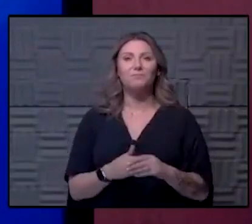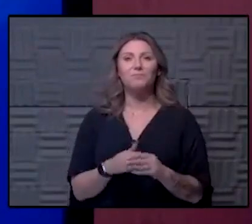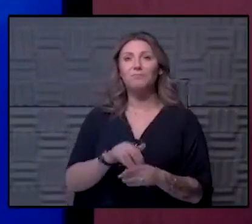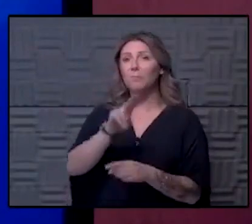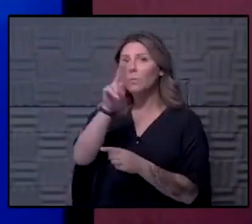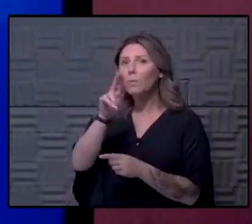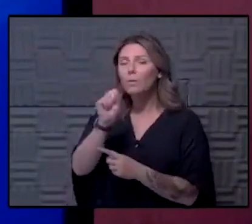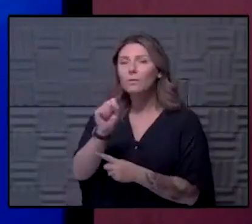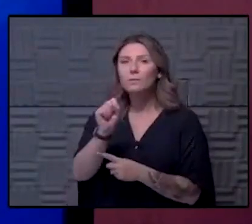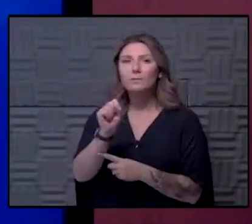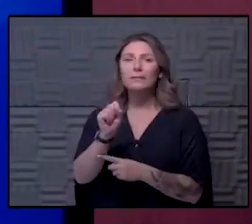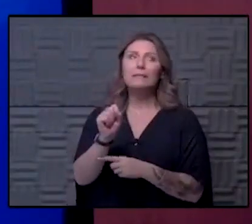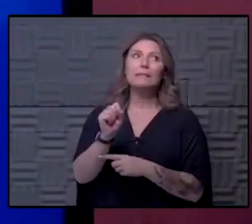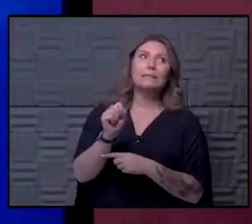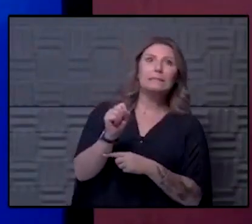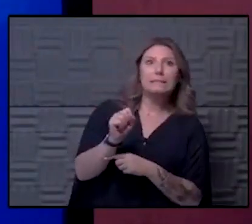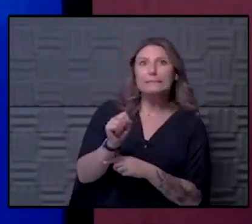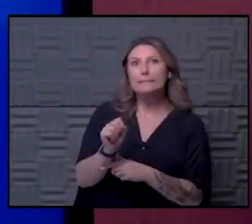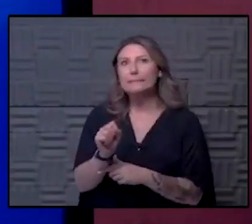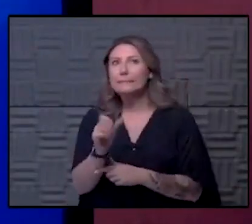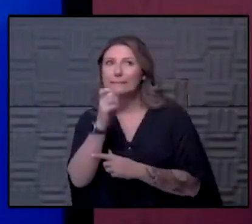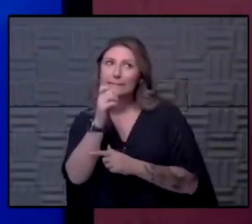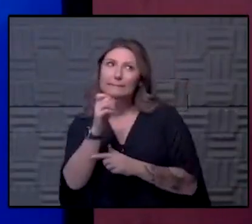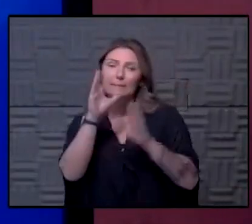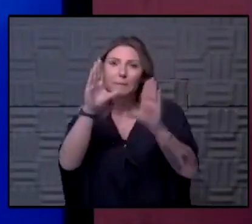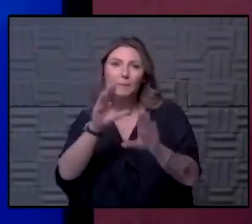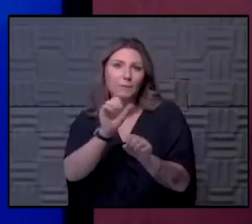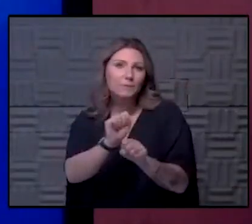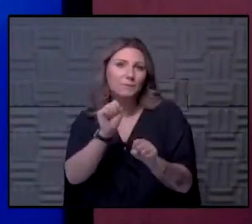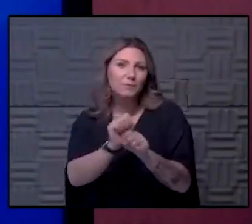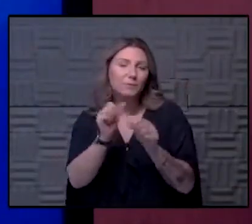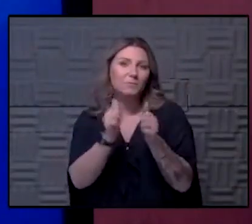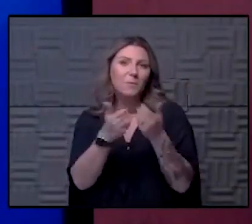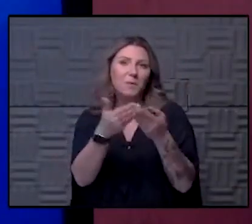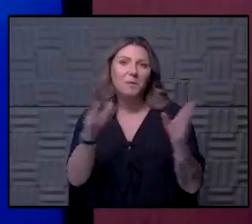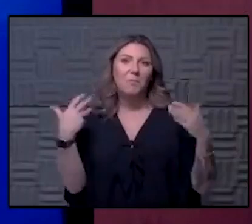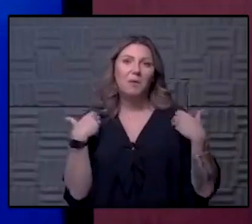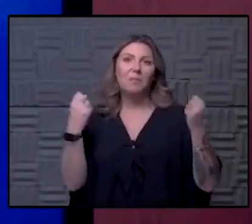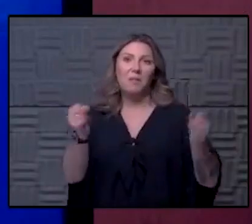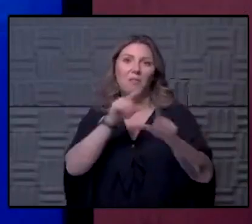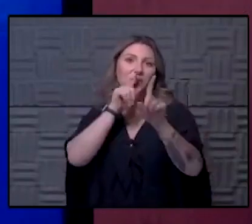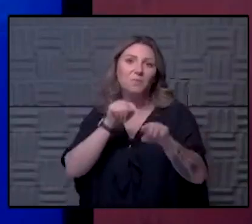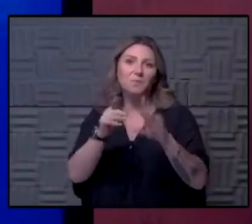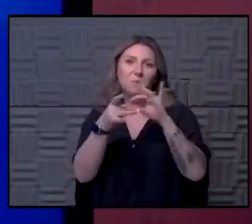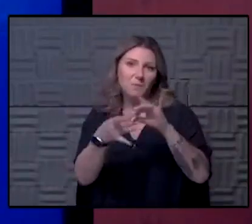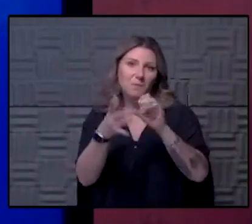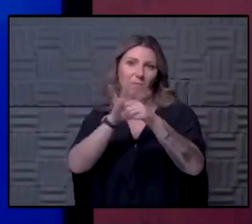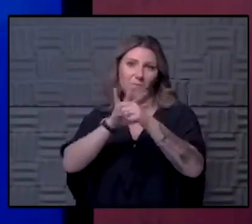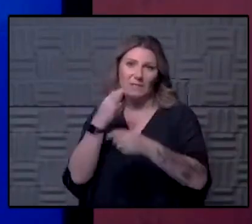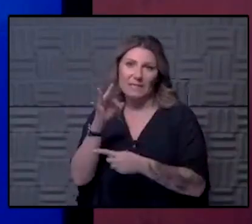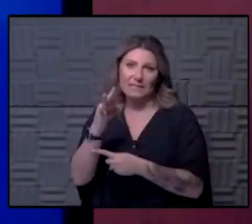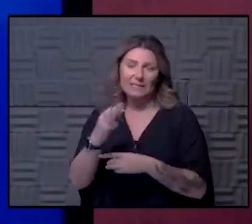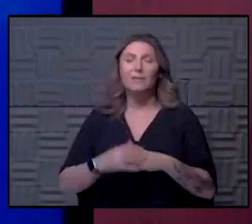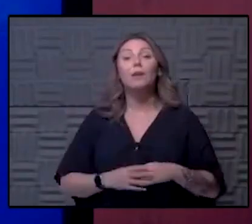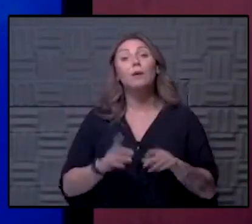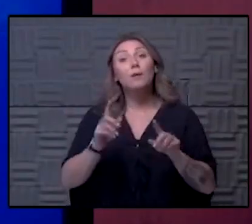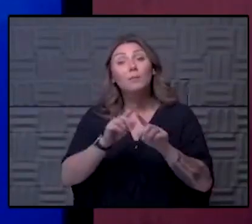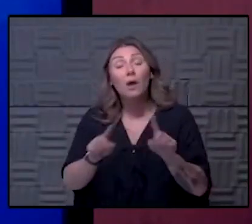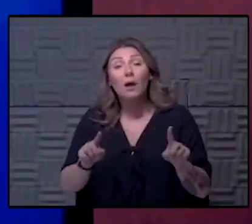United States didn't do a great job initially in our public health response around COVID-19, but we have